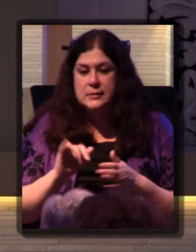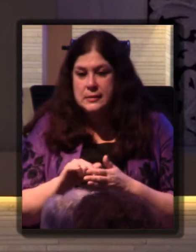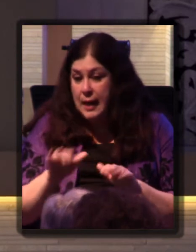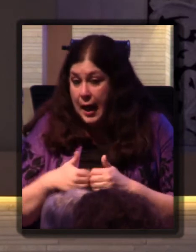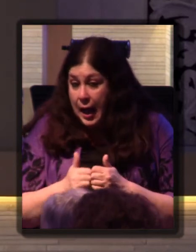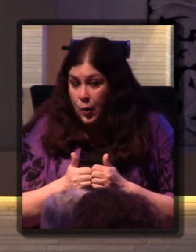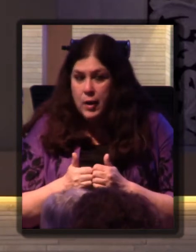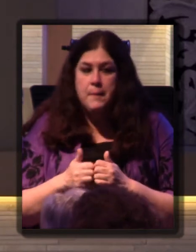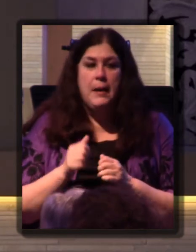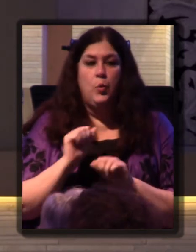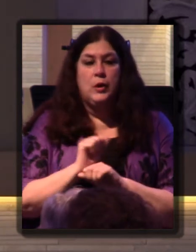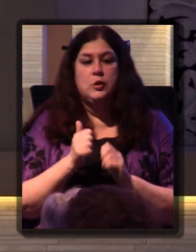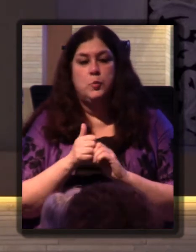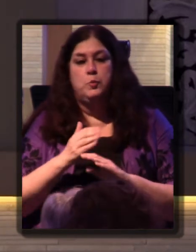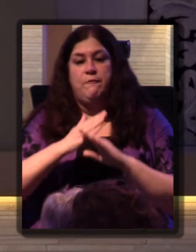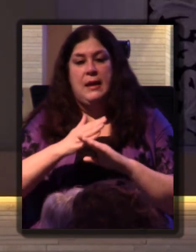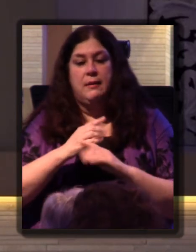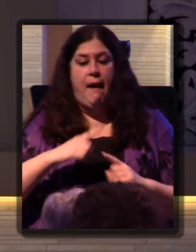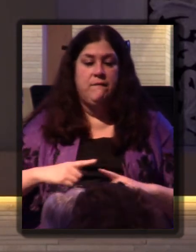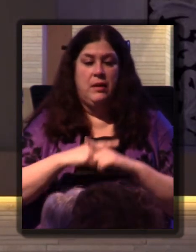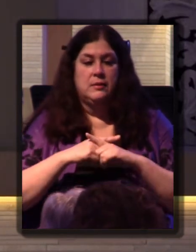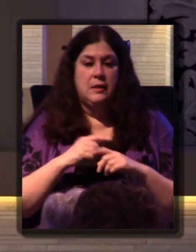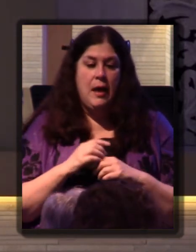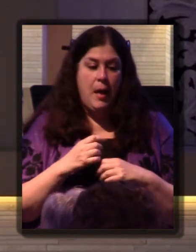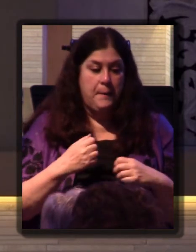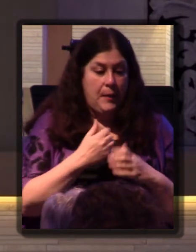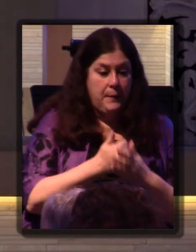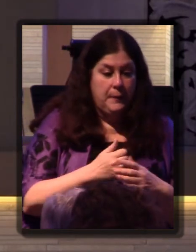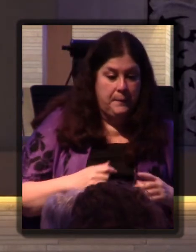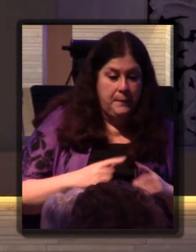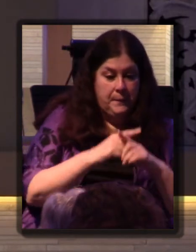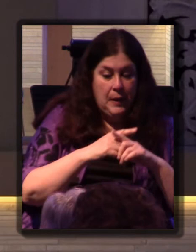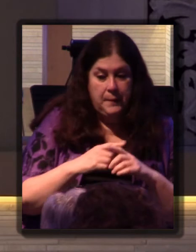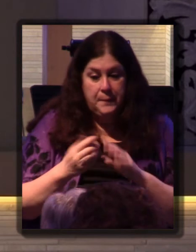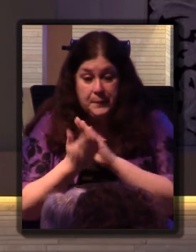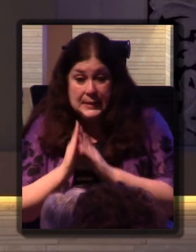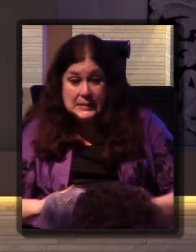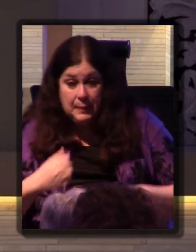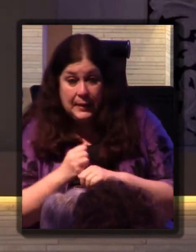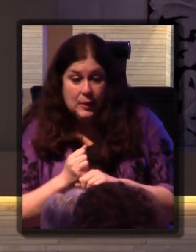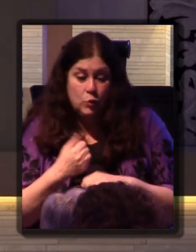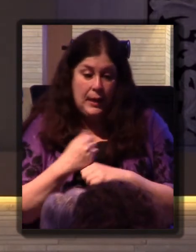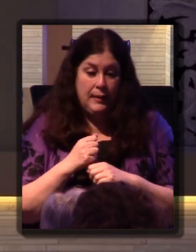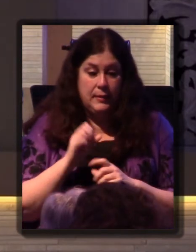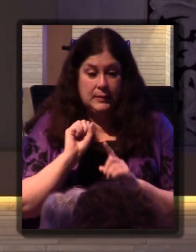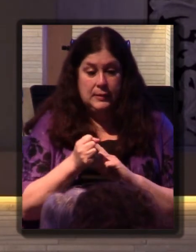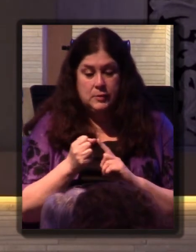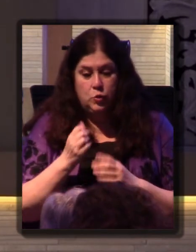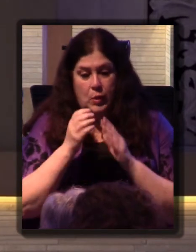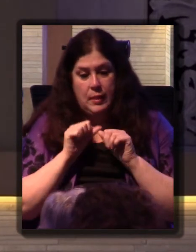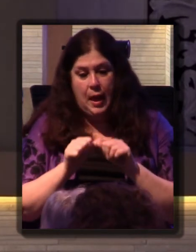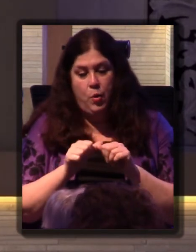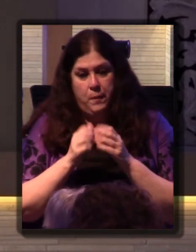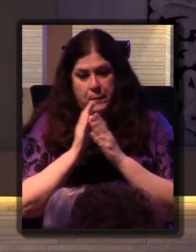That's the trick. The UN does this by working to prevent conflict, helping parties in conflict make peace, peacekeeping, and creating the conditions